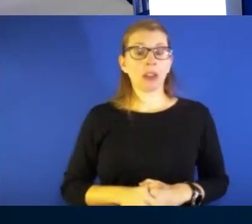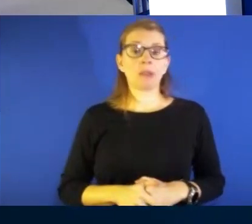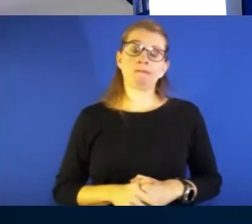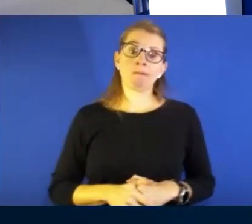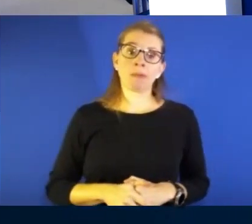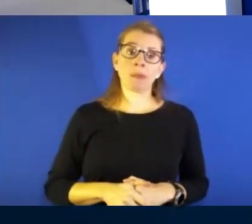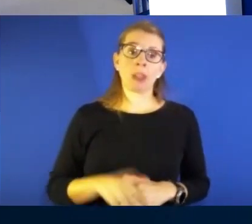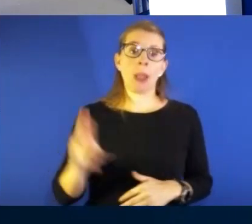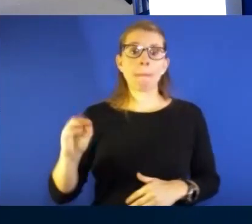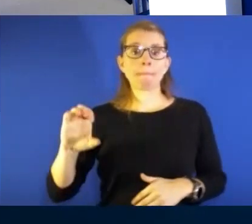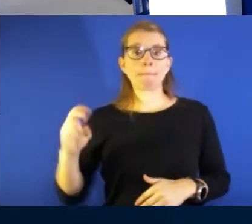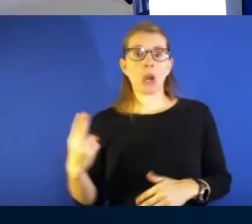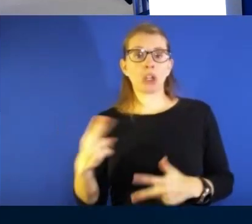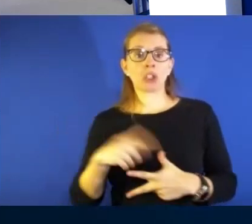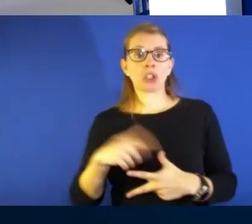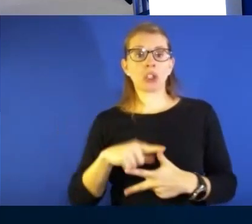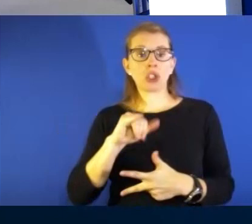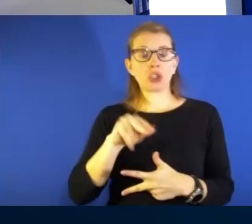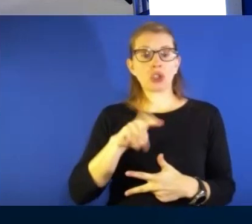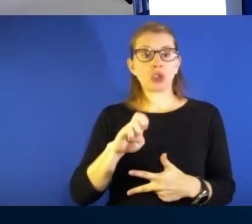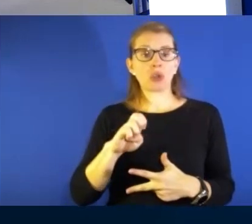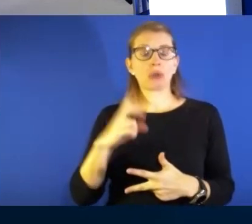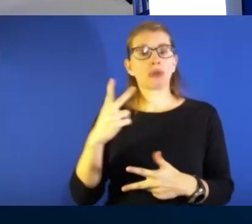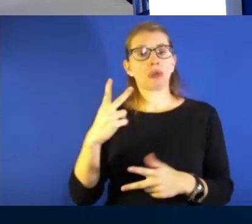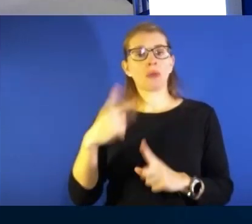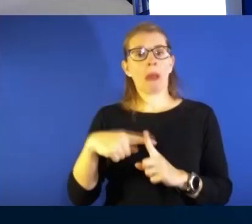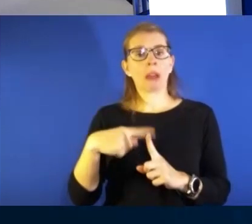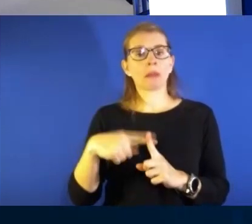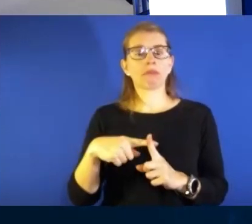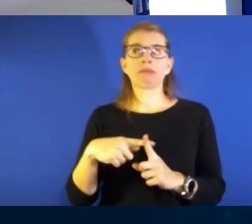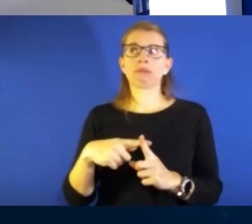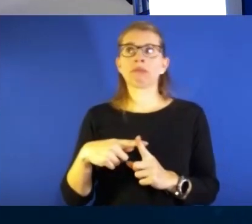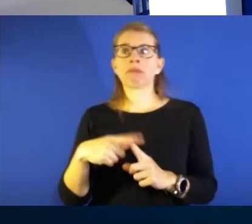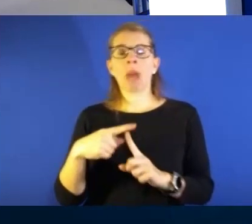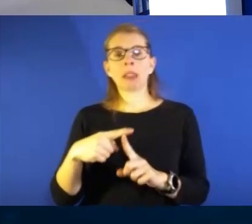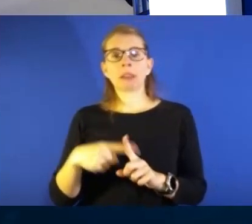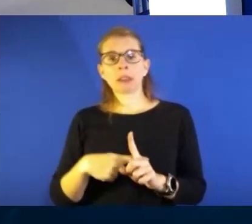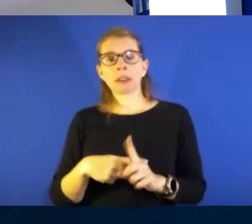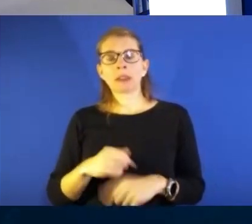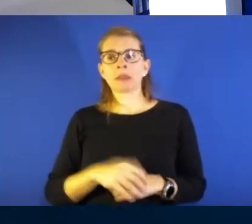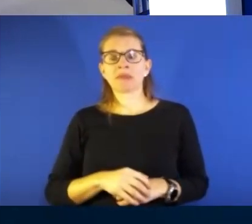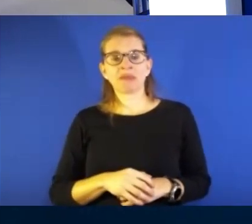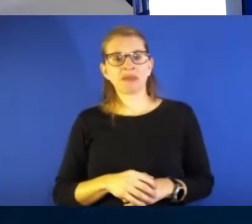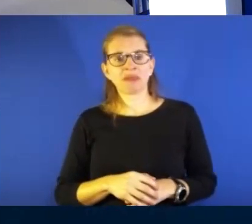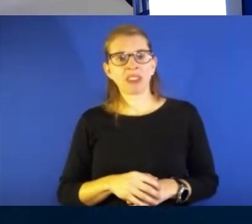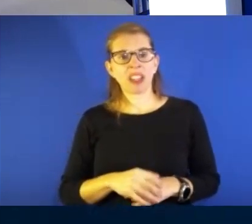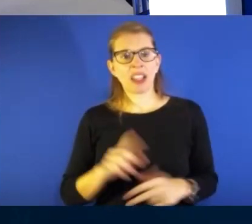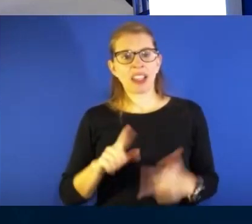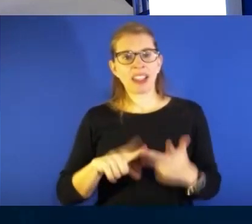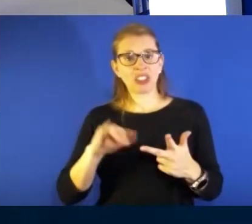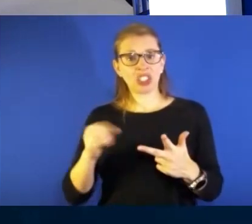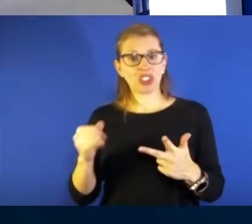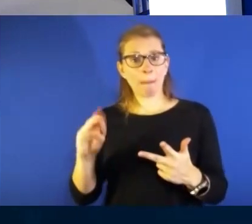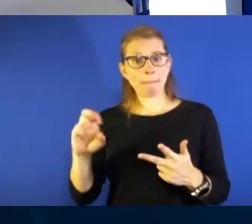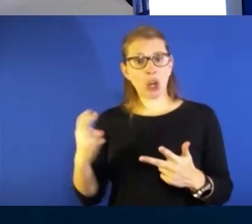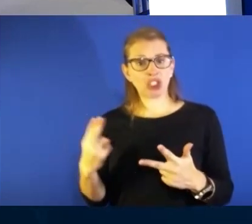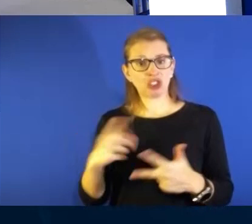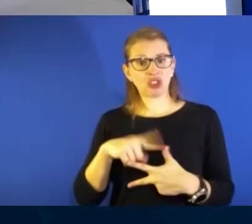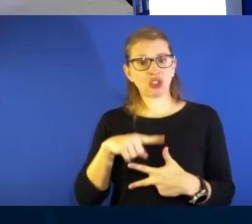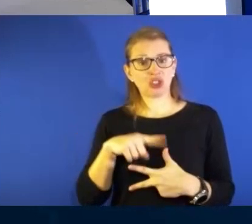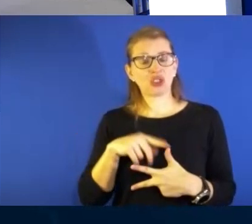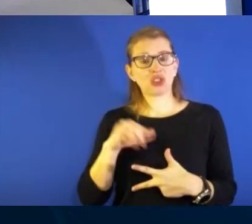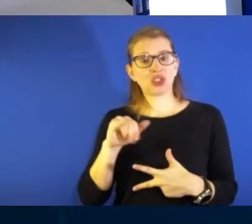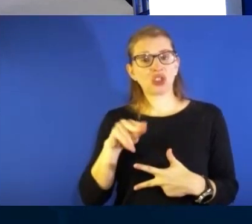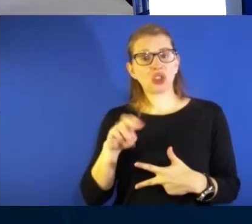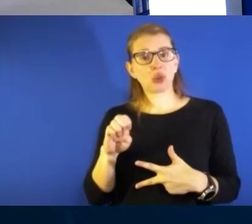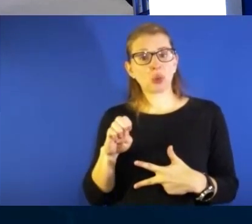problem. I don't do math. That's 2 so. plus months. But what about getting the J&J in March Yeah. and then getting Pfizer 1